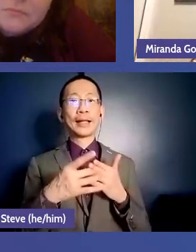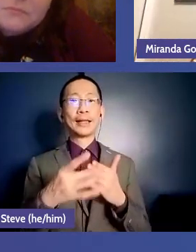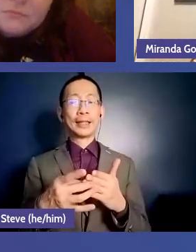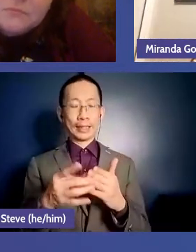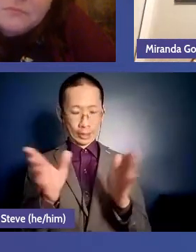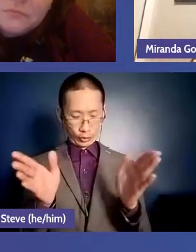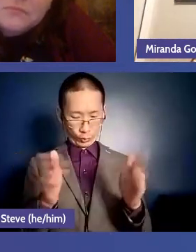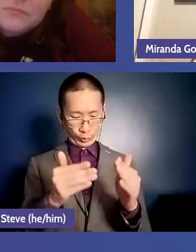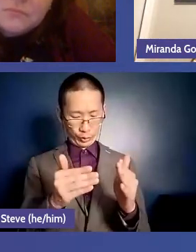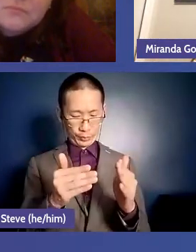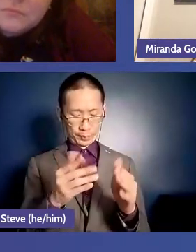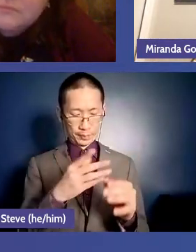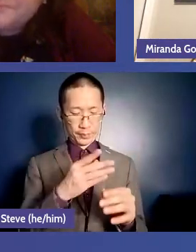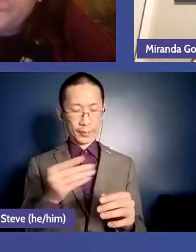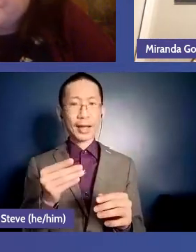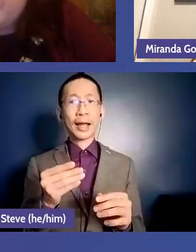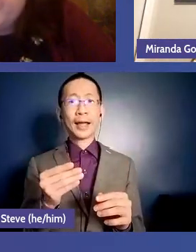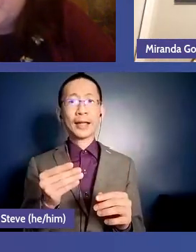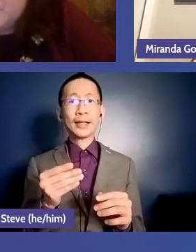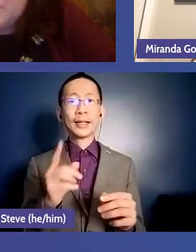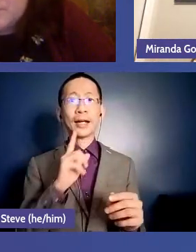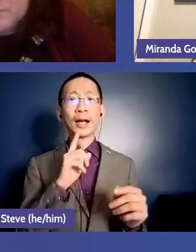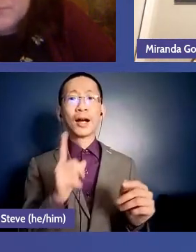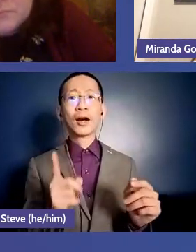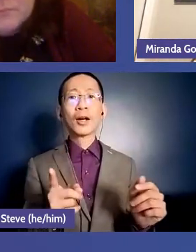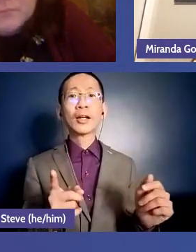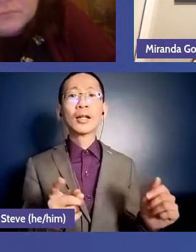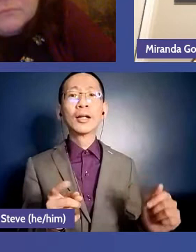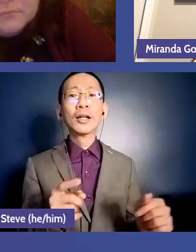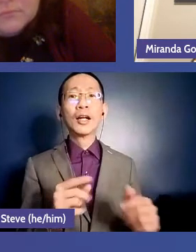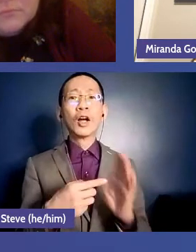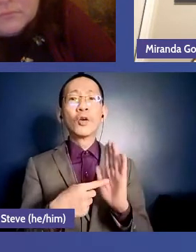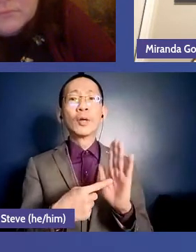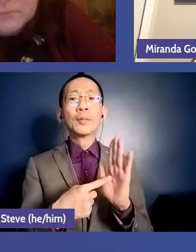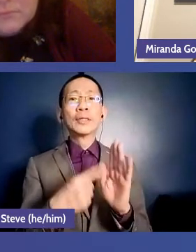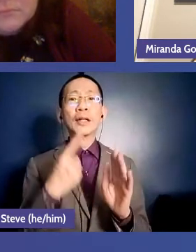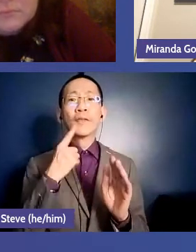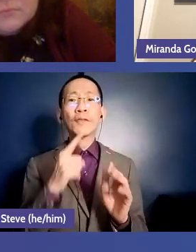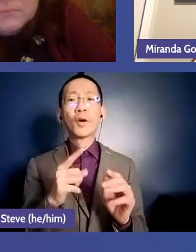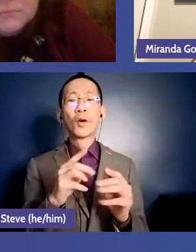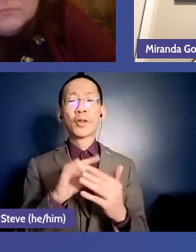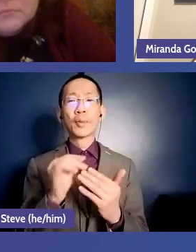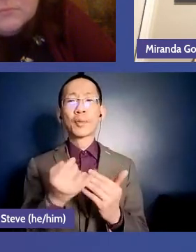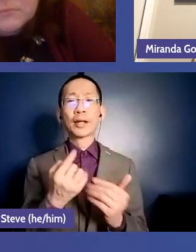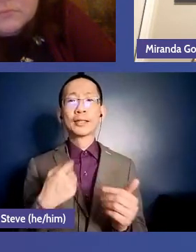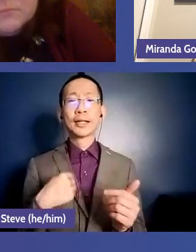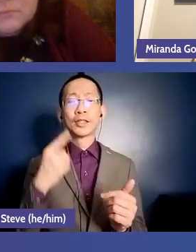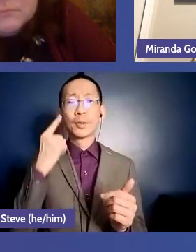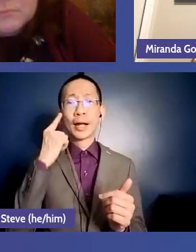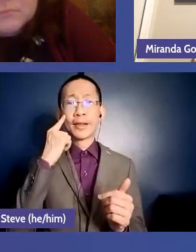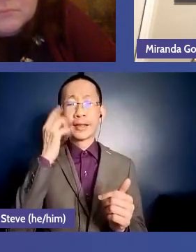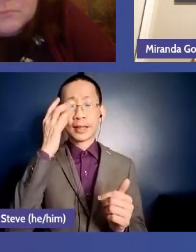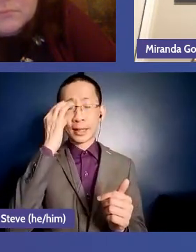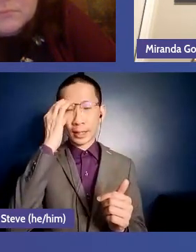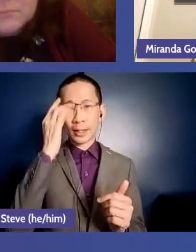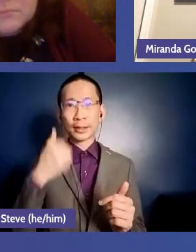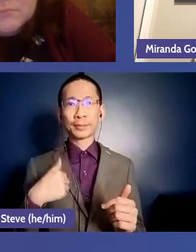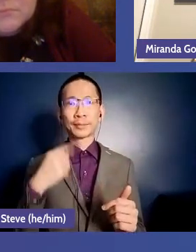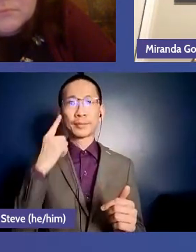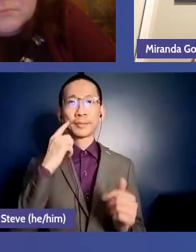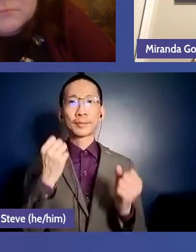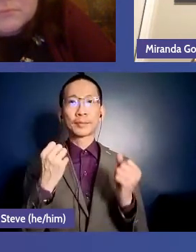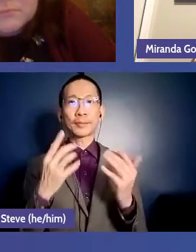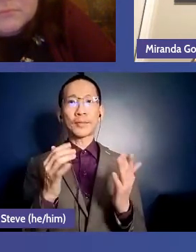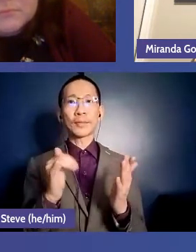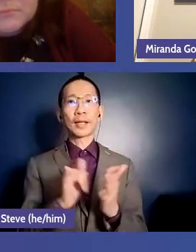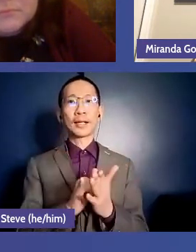room, and are kind of a representative for the project. So I think a lot